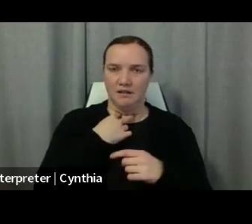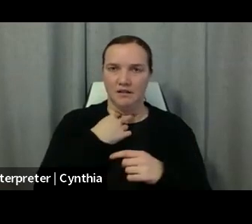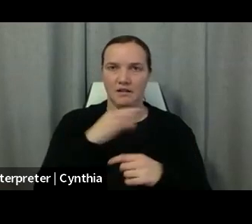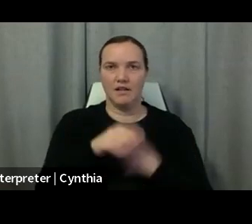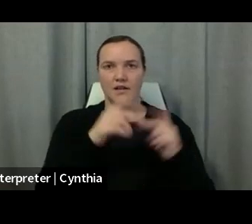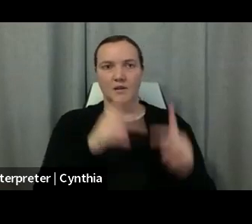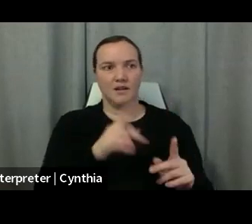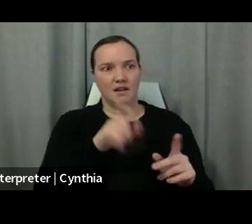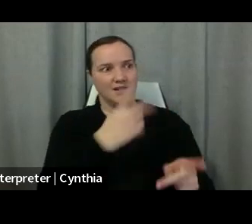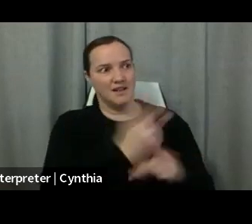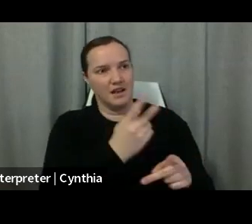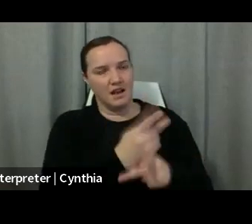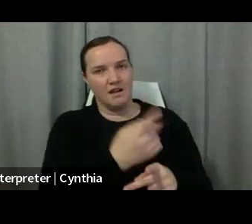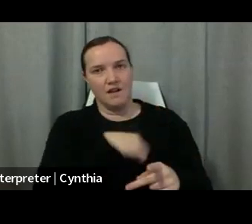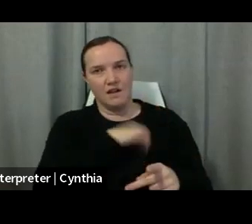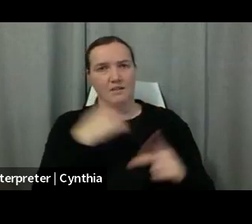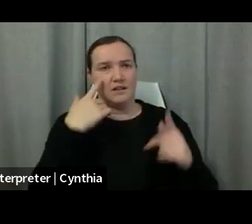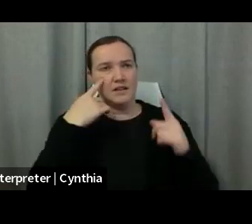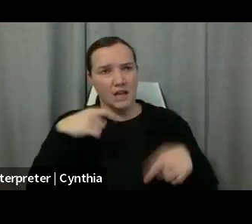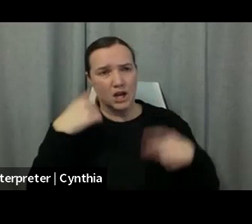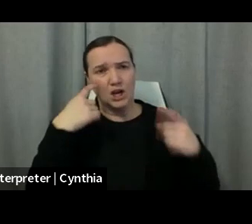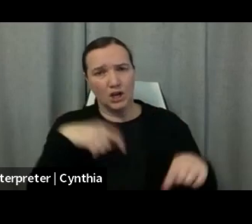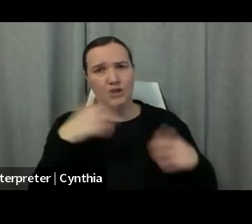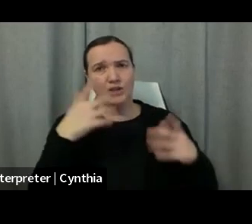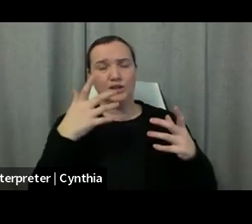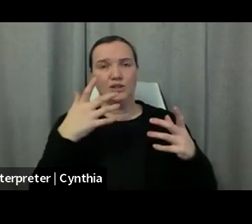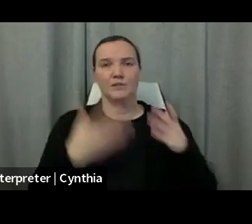having to take care of us. So then the tears and all of that, it might be